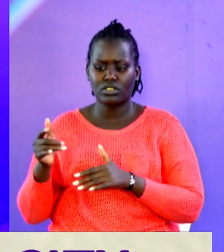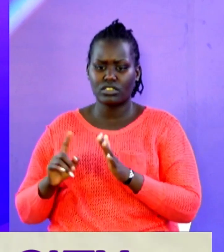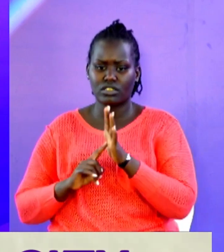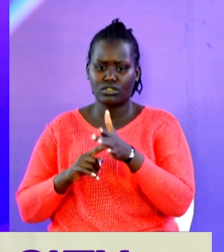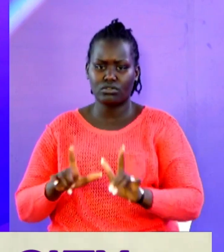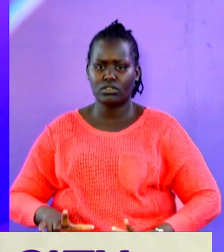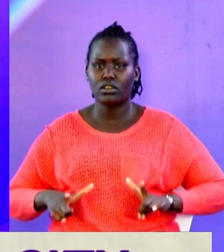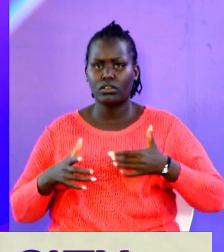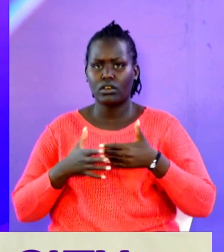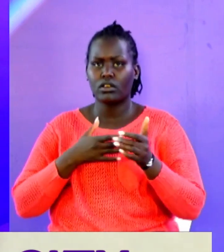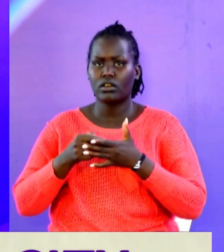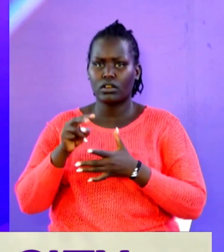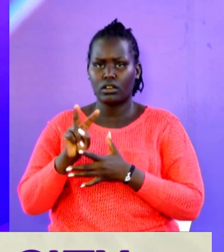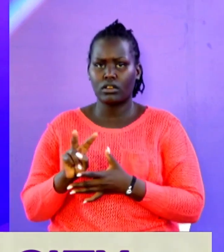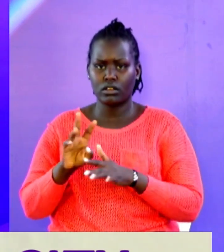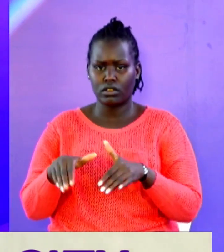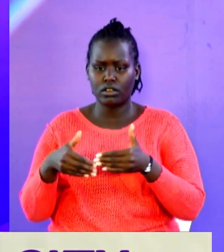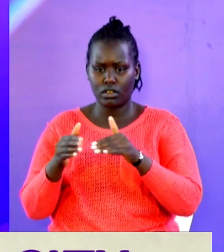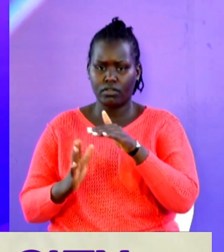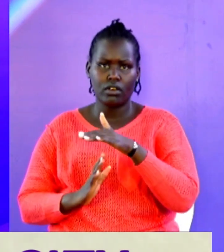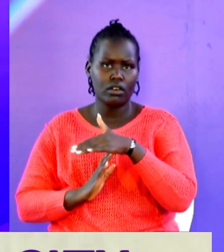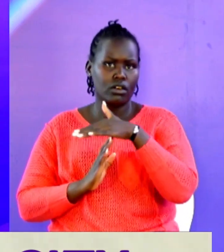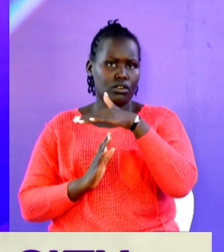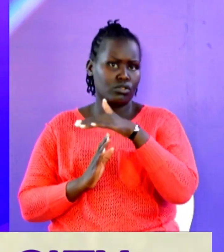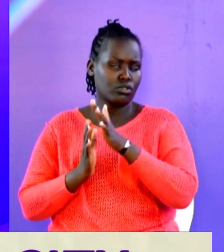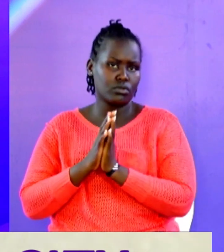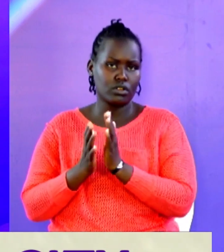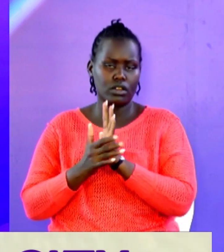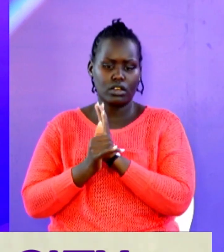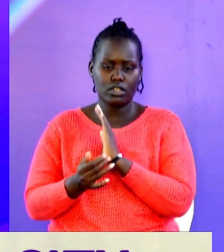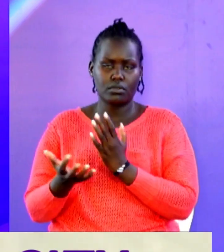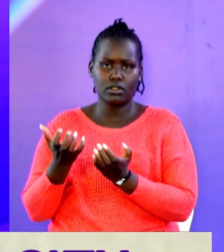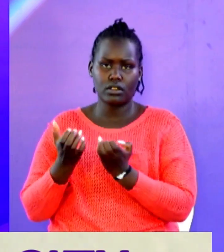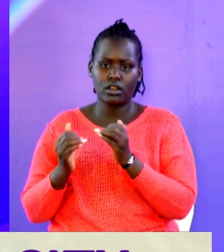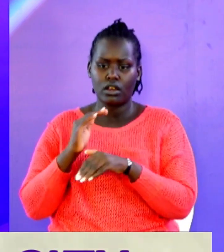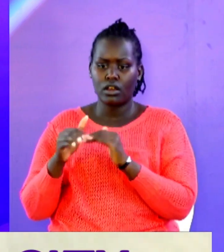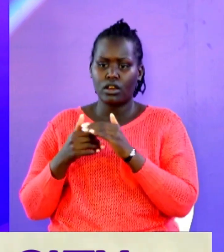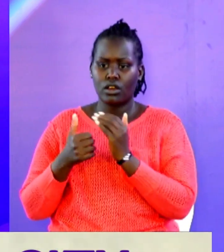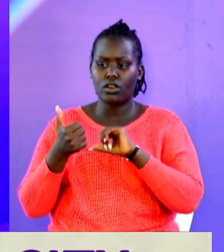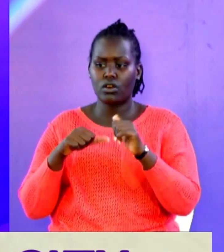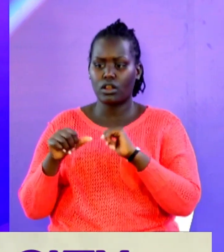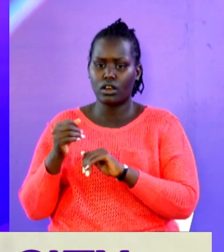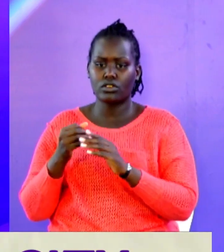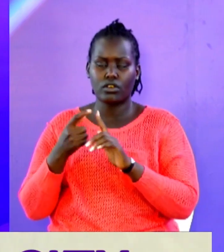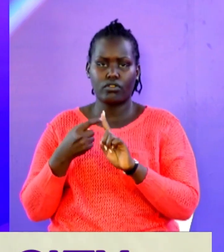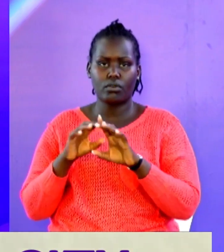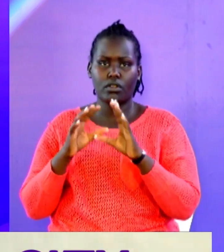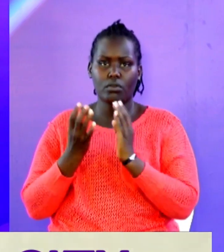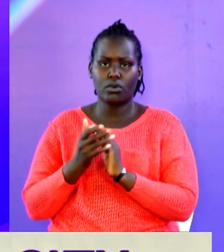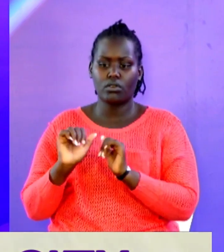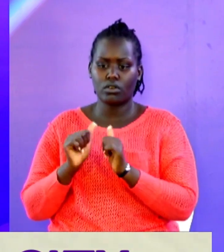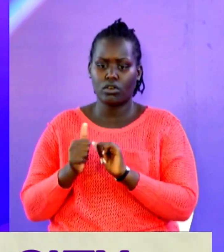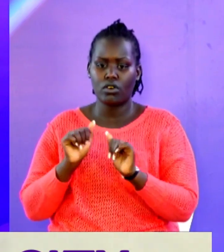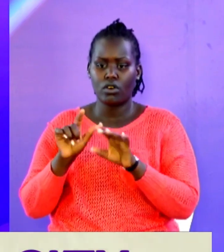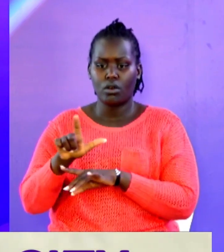Friendlies TV, your home of thrilling highlights, expert analysis, and all the action from the world of sports. From local